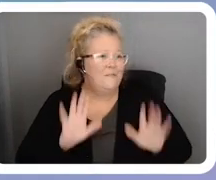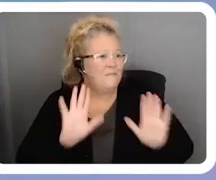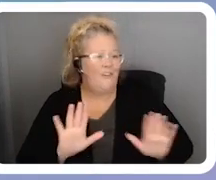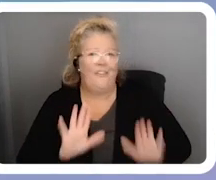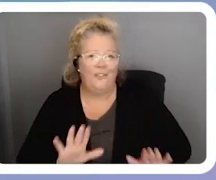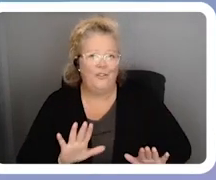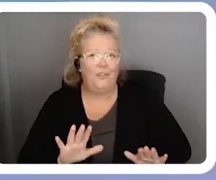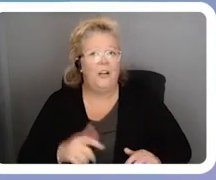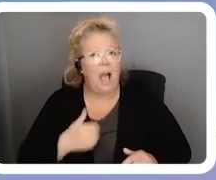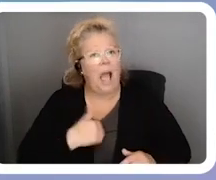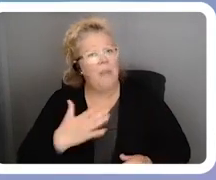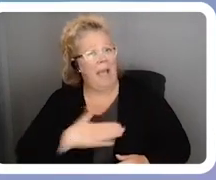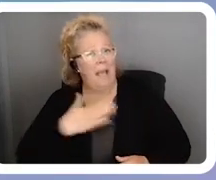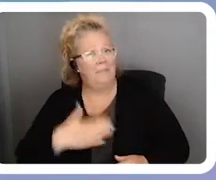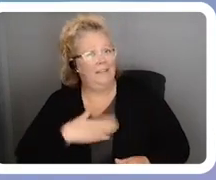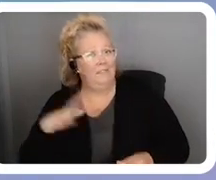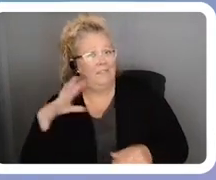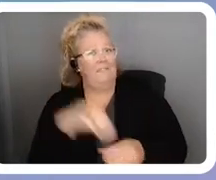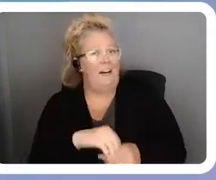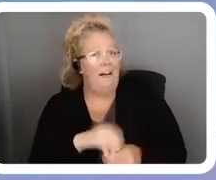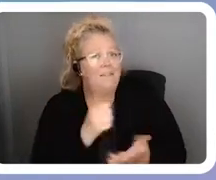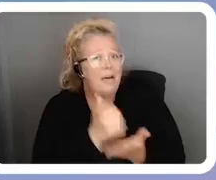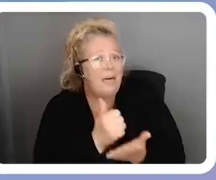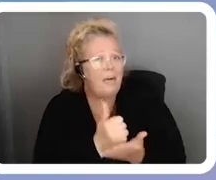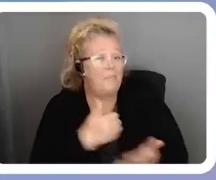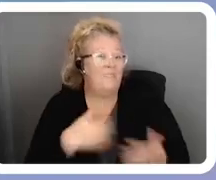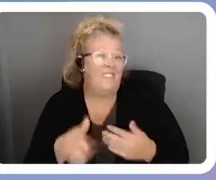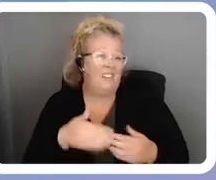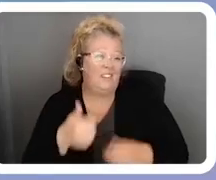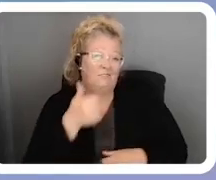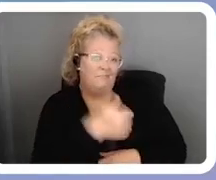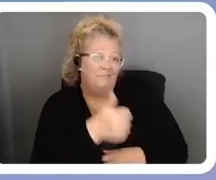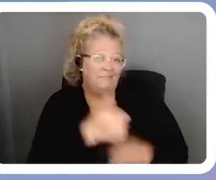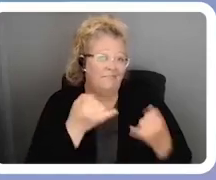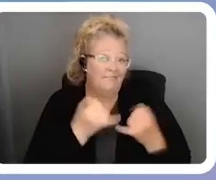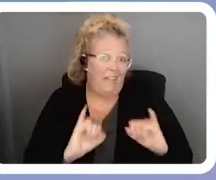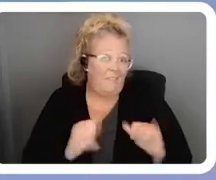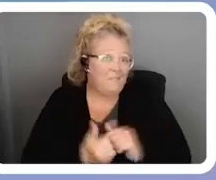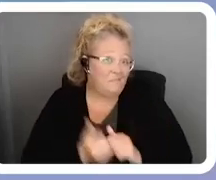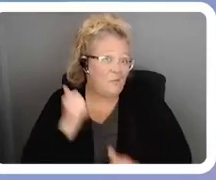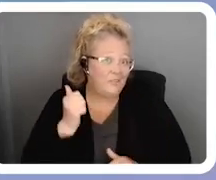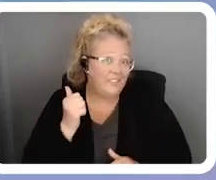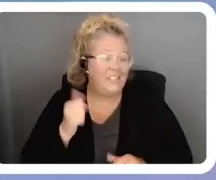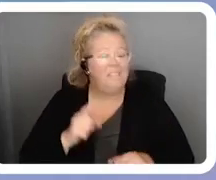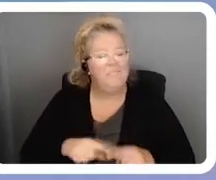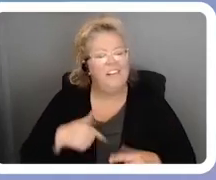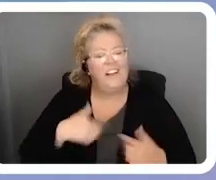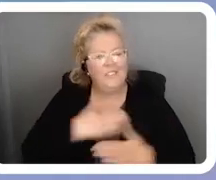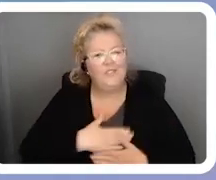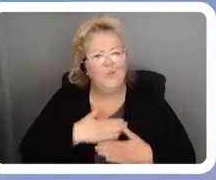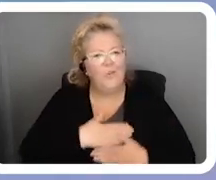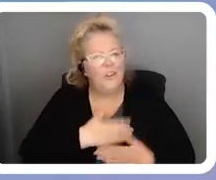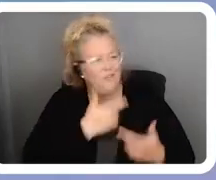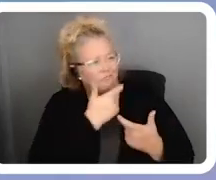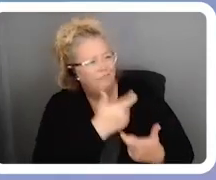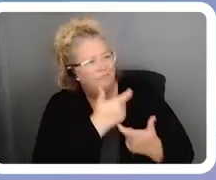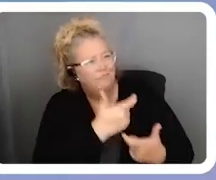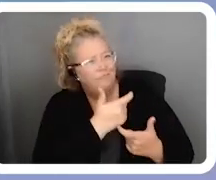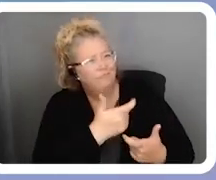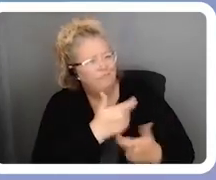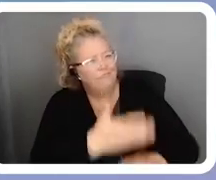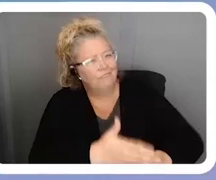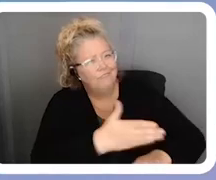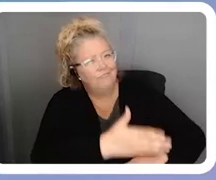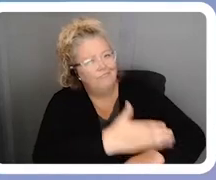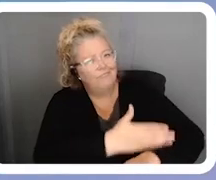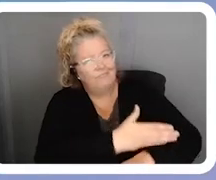journey. Even though he kind of does it all on his own, I'm proud to be a part of it and to know him and just to watch him continue to grow and do great